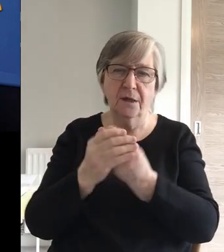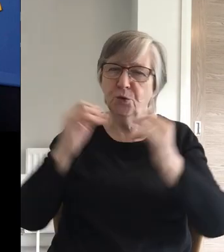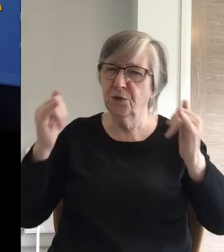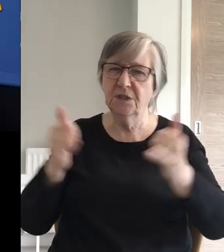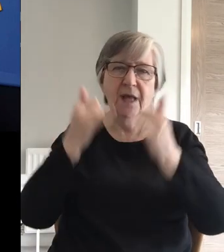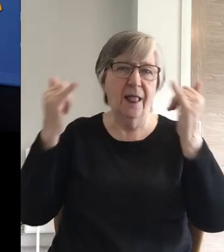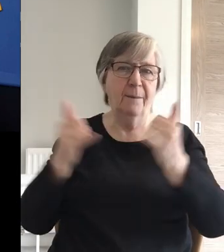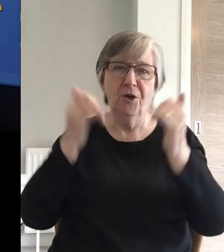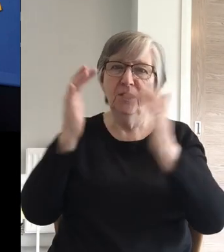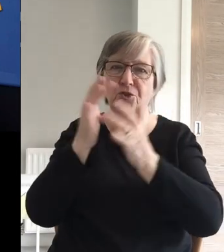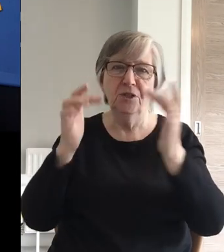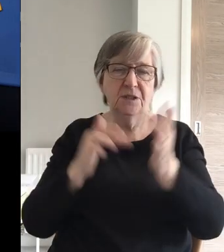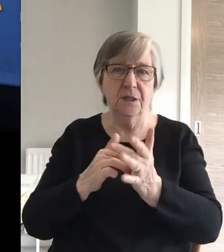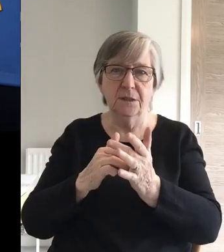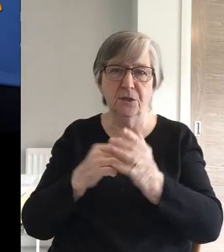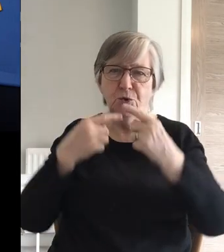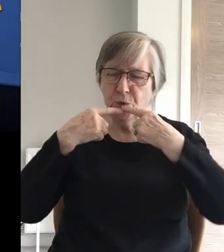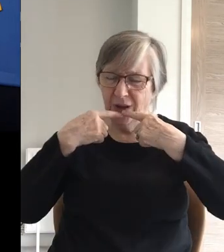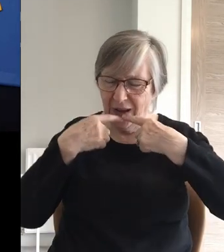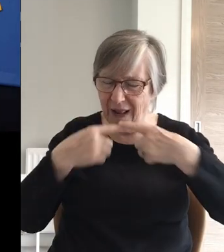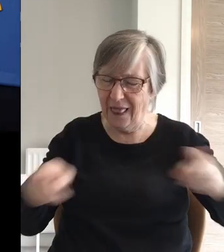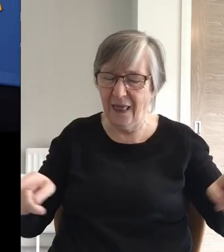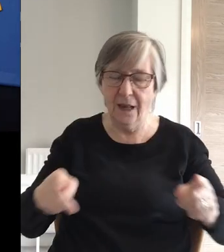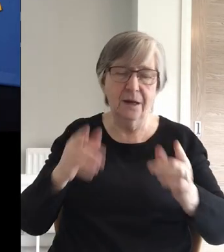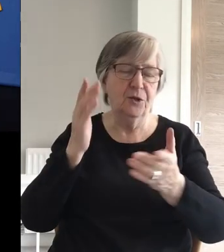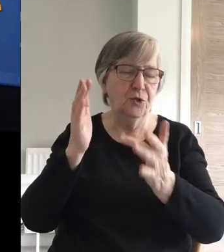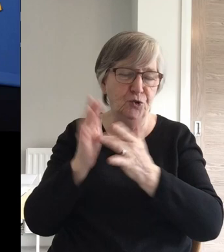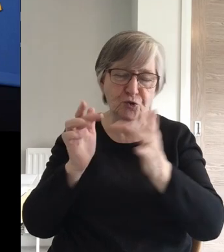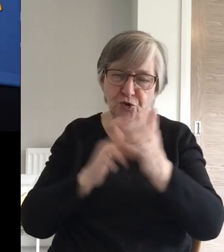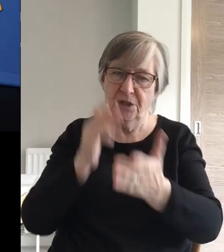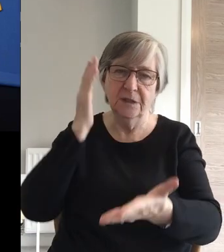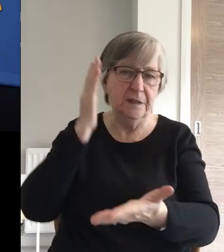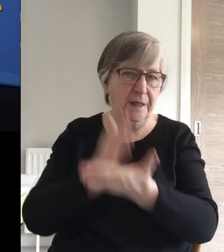Jesus, to declare that he is Lord,